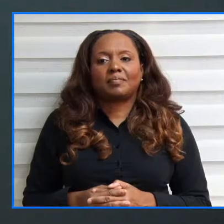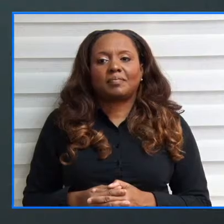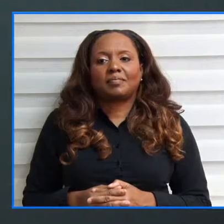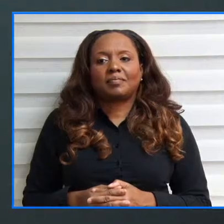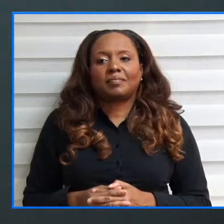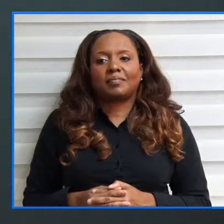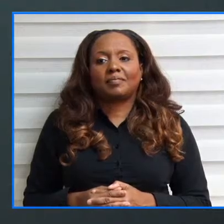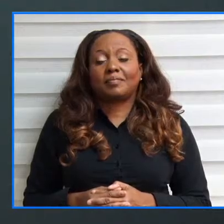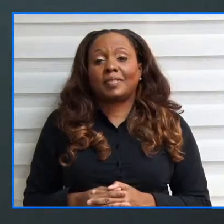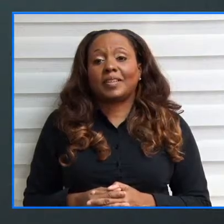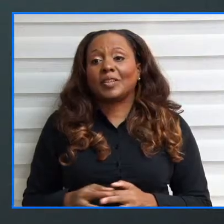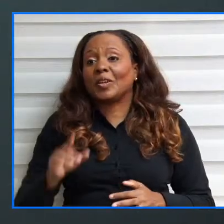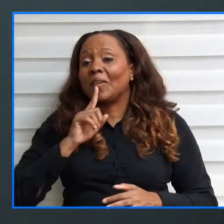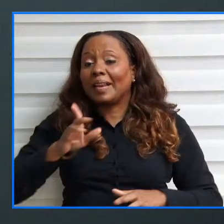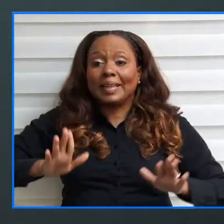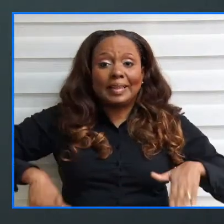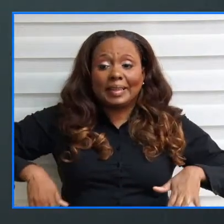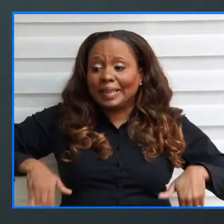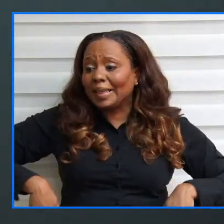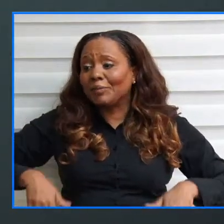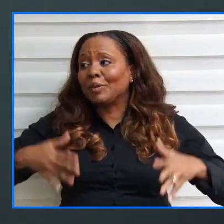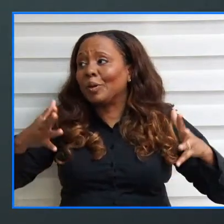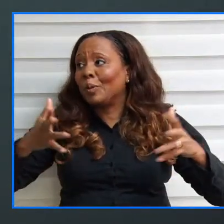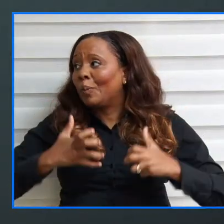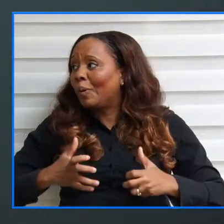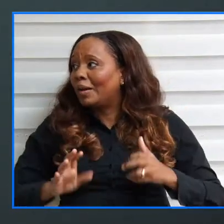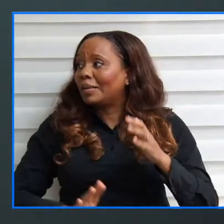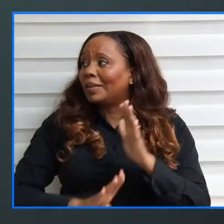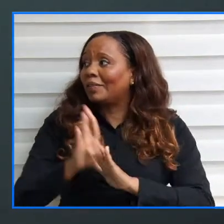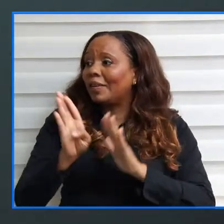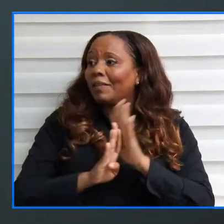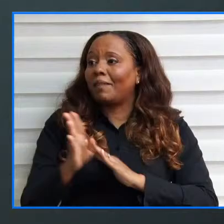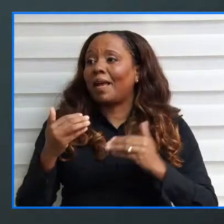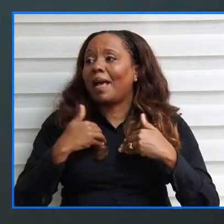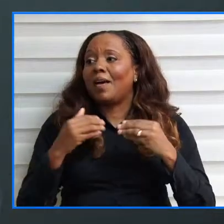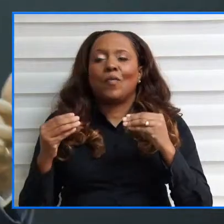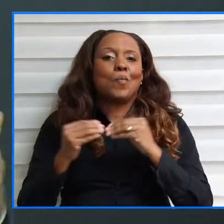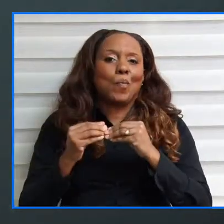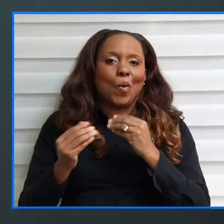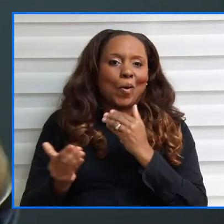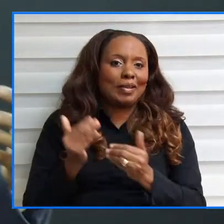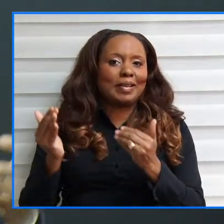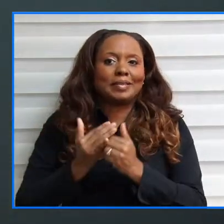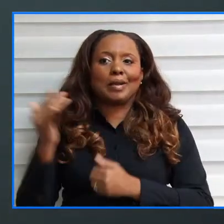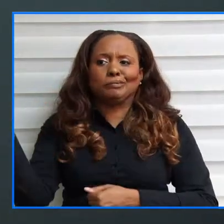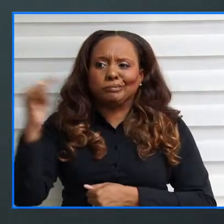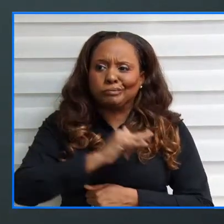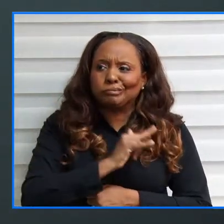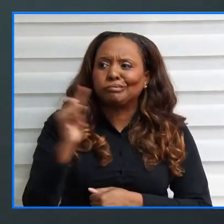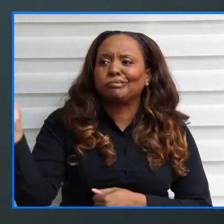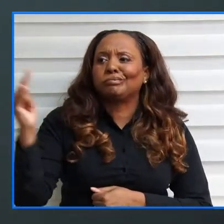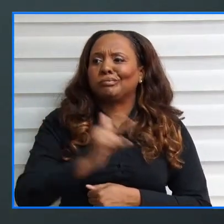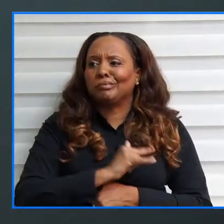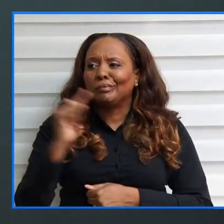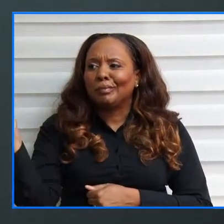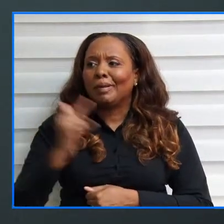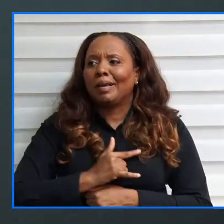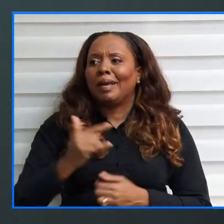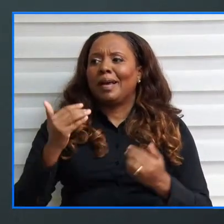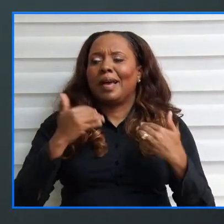sense to do that. So, but it's never too late to connect and make friends and partnerships,